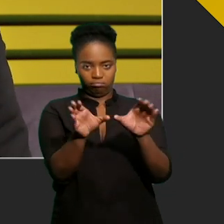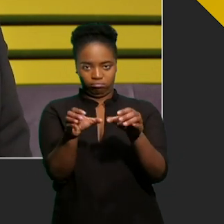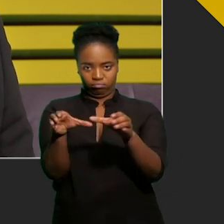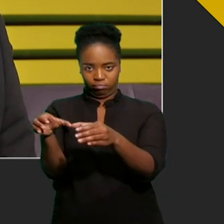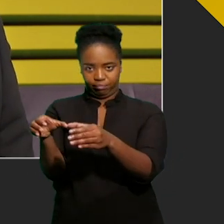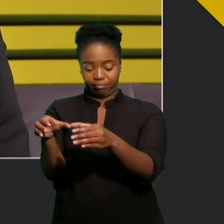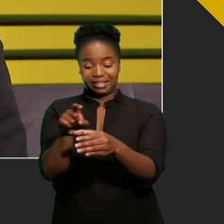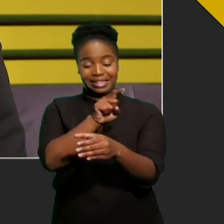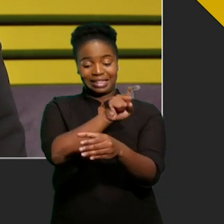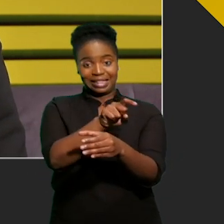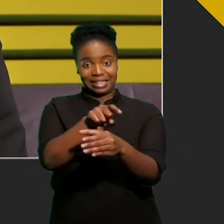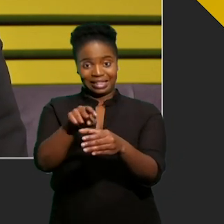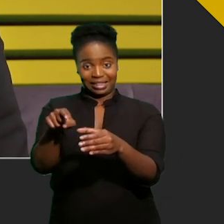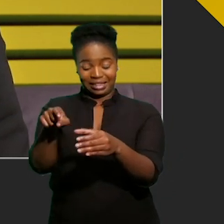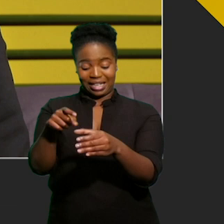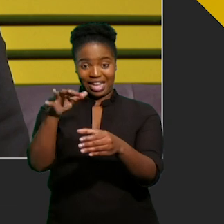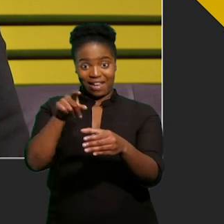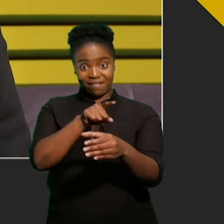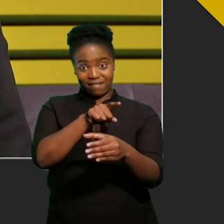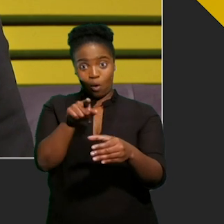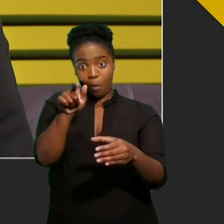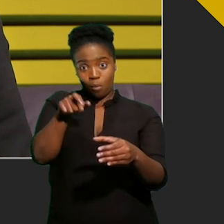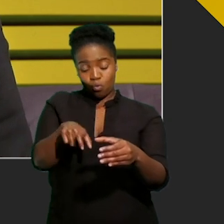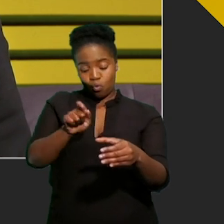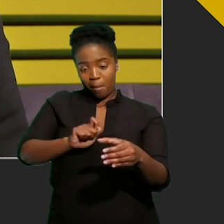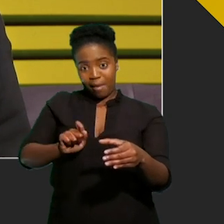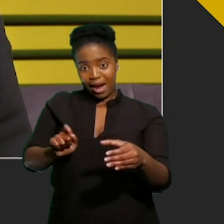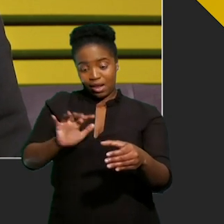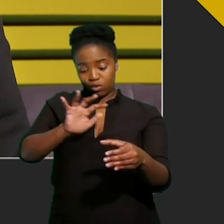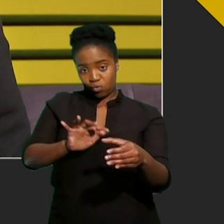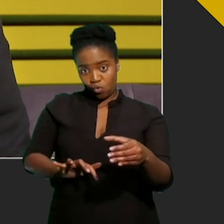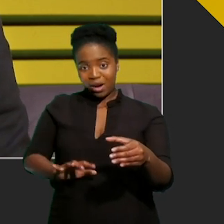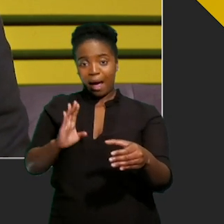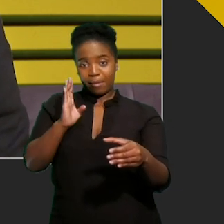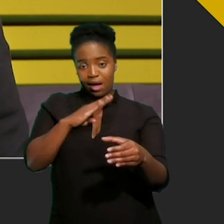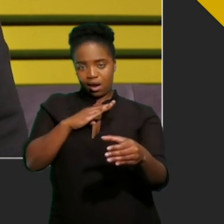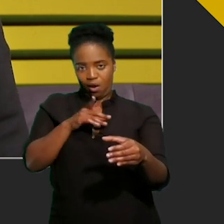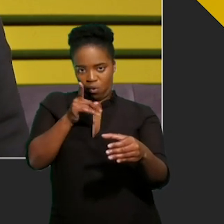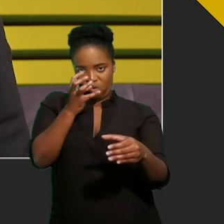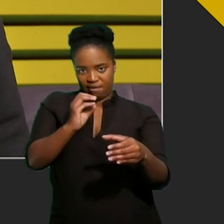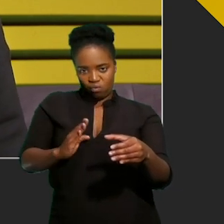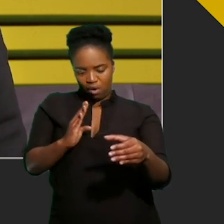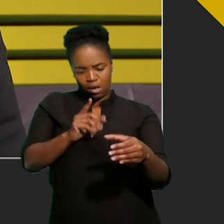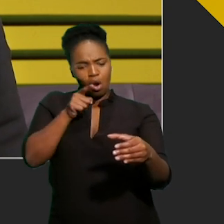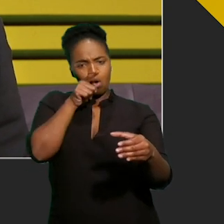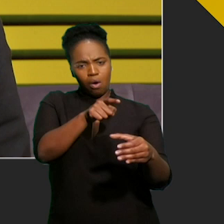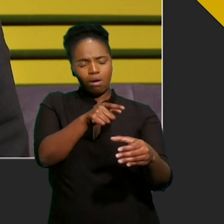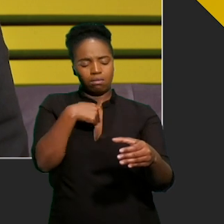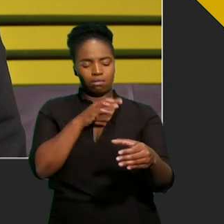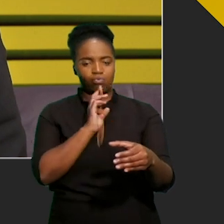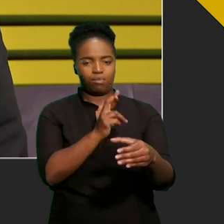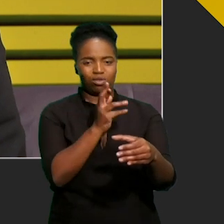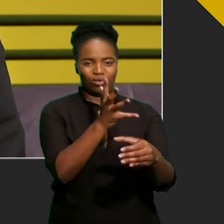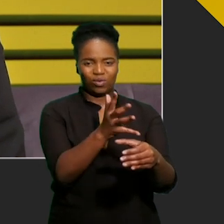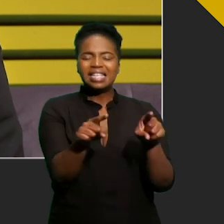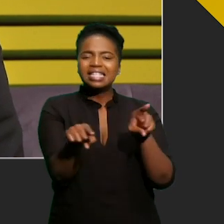media accountable. Okay. So, yes. The same way the judges will make sure, or the same way parliament should make sure the president's office and ministers